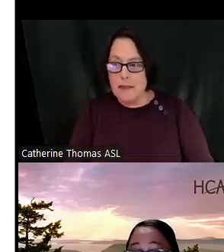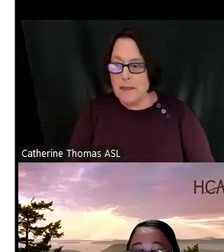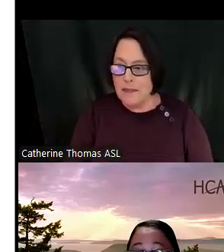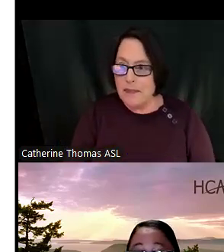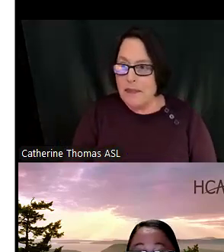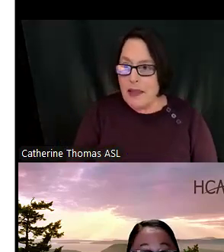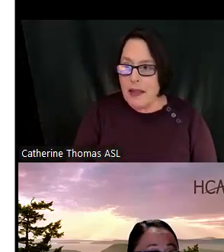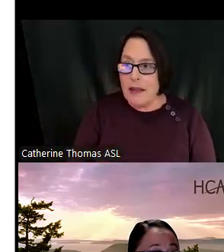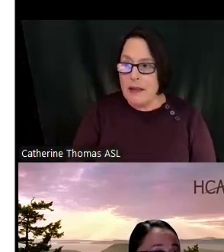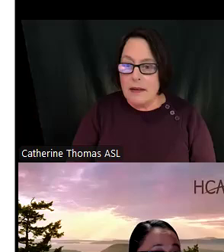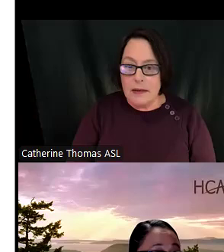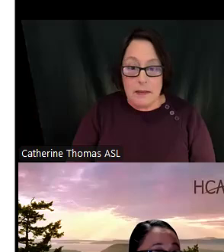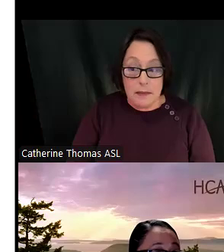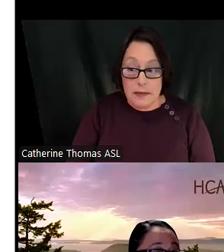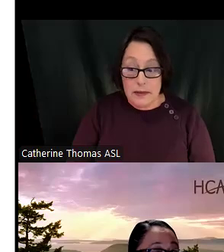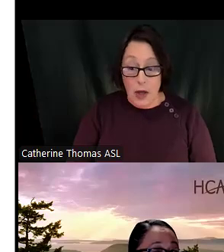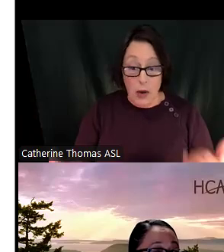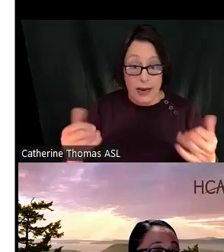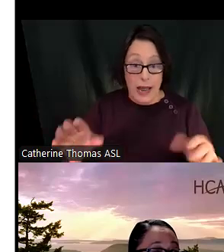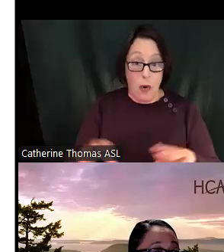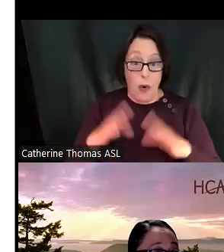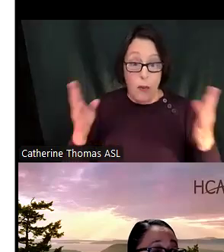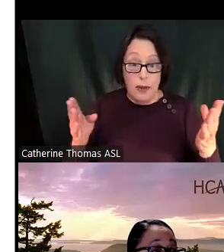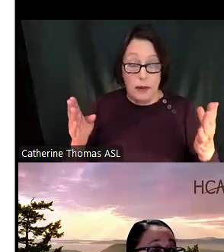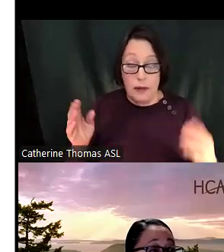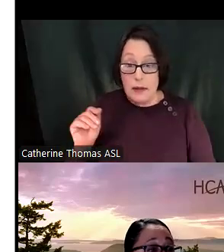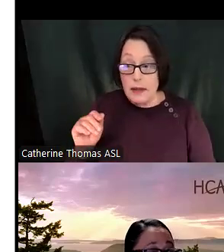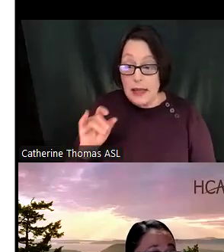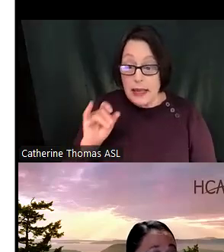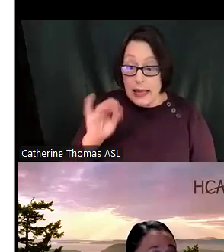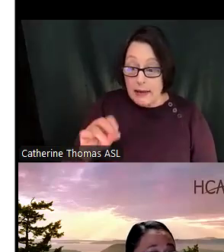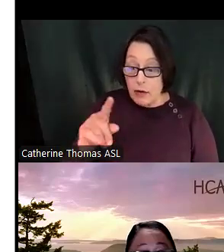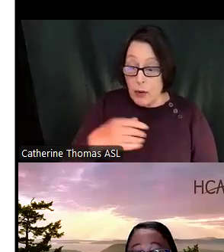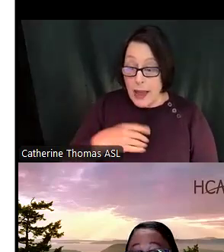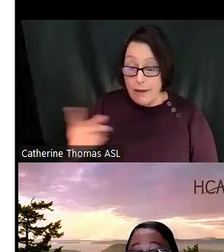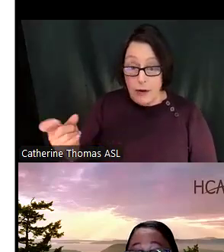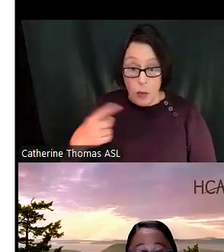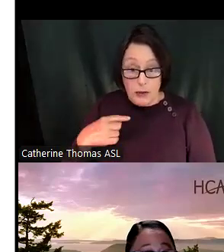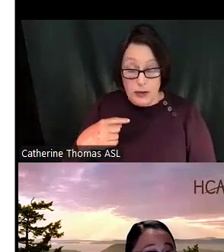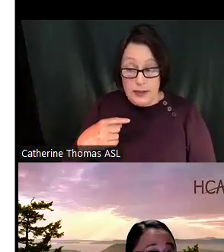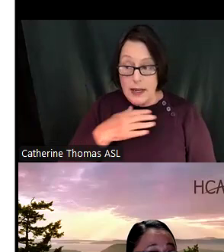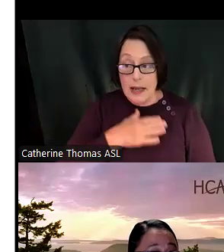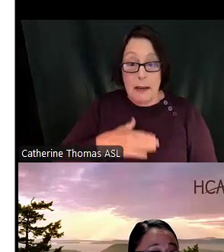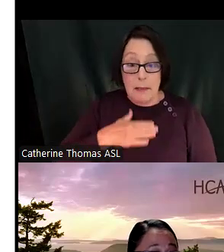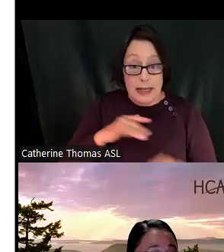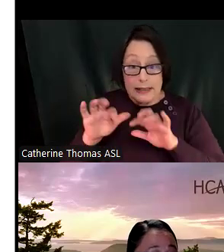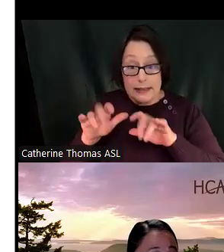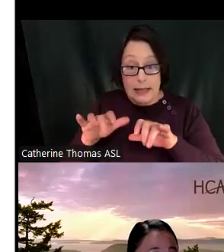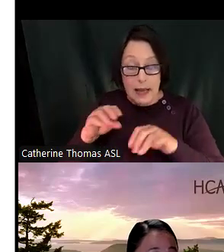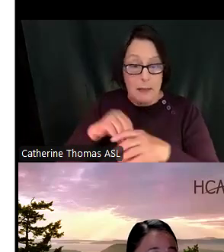So I will open the floor up here. If you have a question, please put it in the